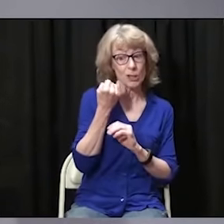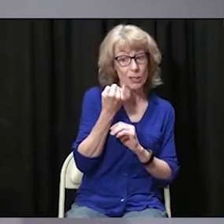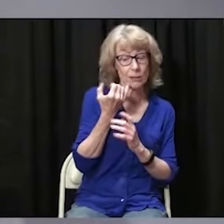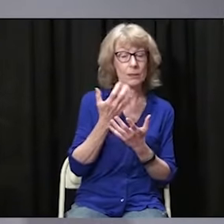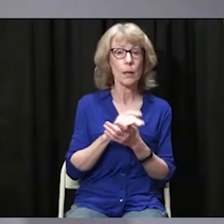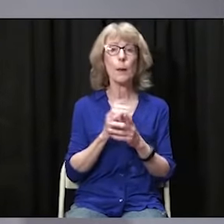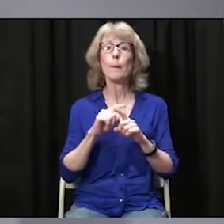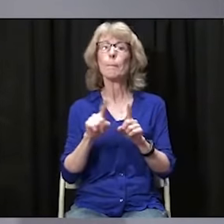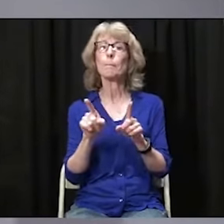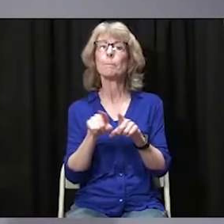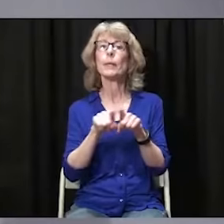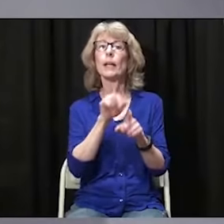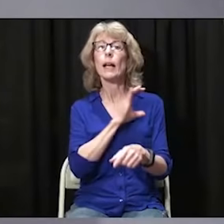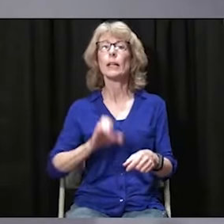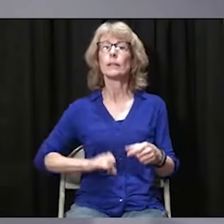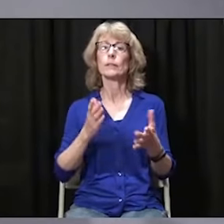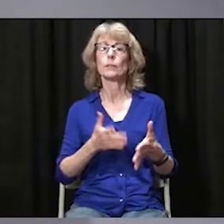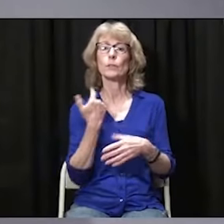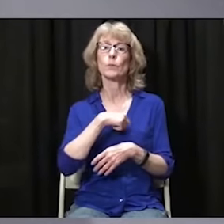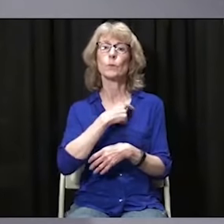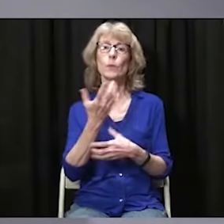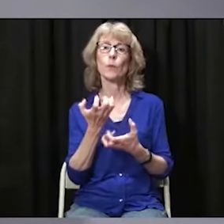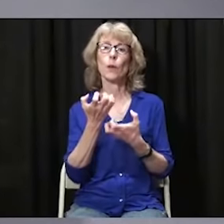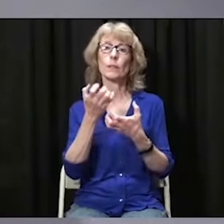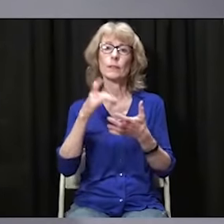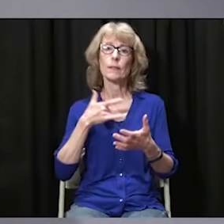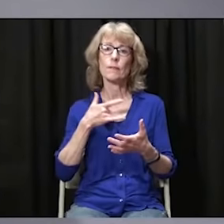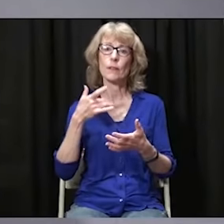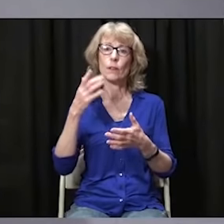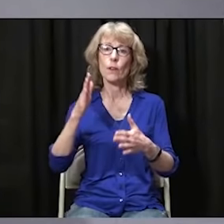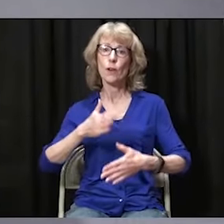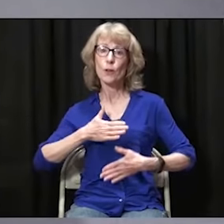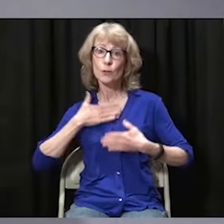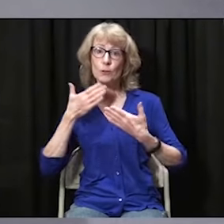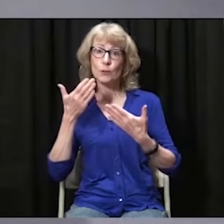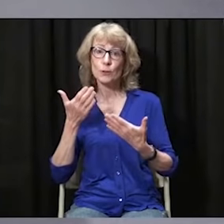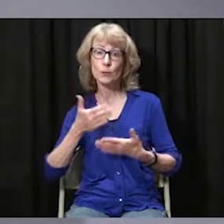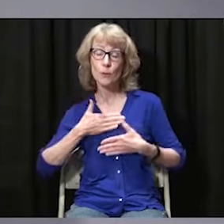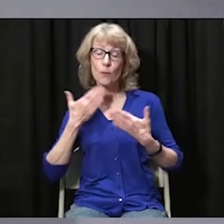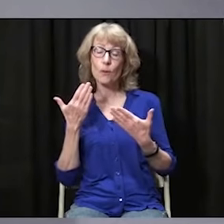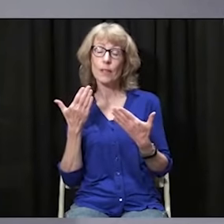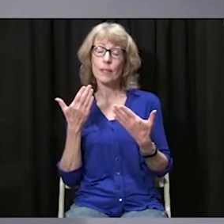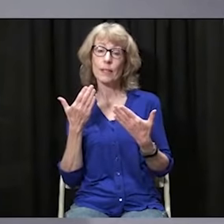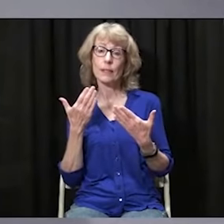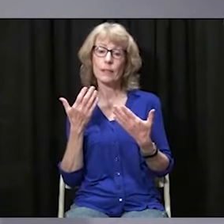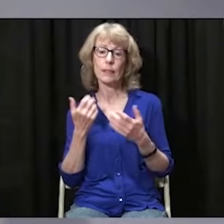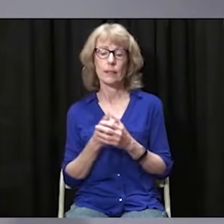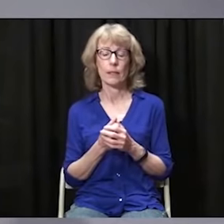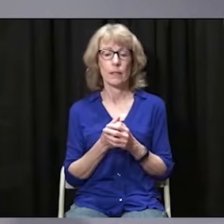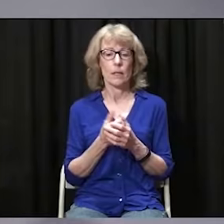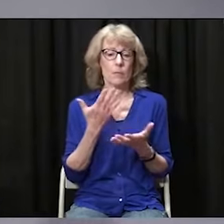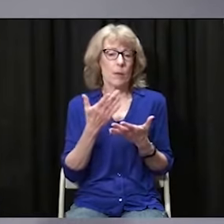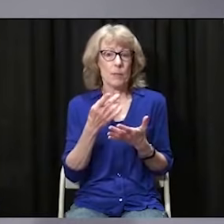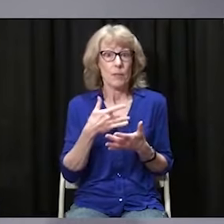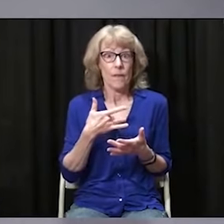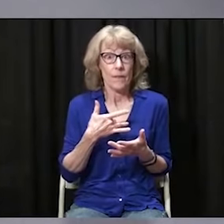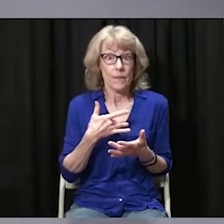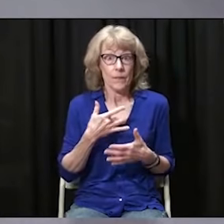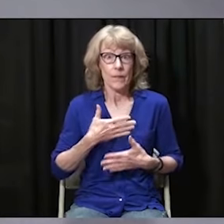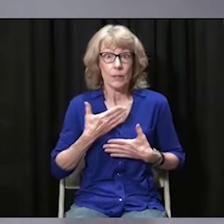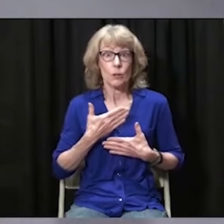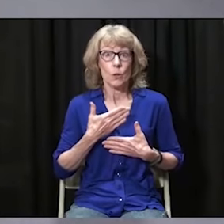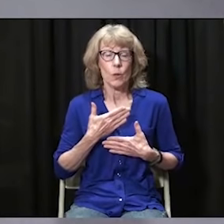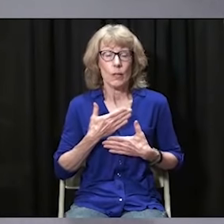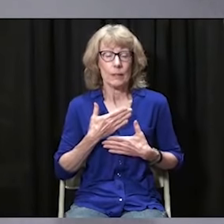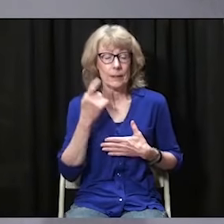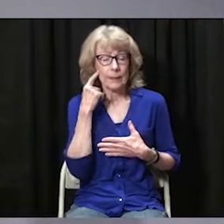a Christian is to feel joy. And if you don't feel it, just really pray through this. Like, I want to feel joy